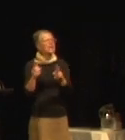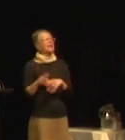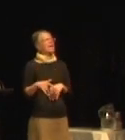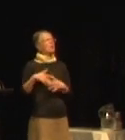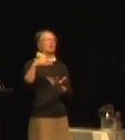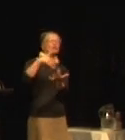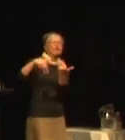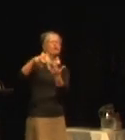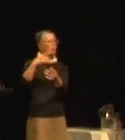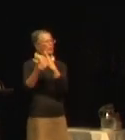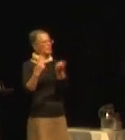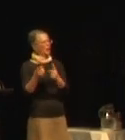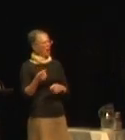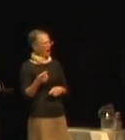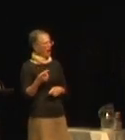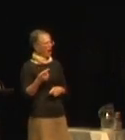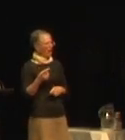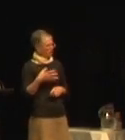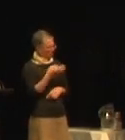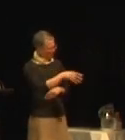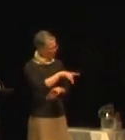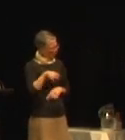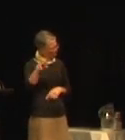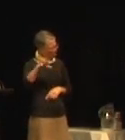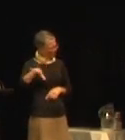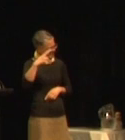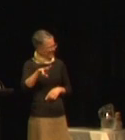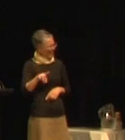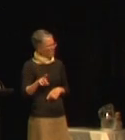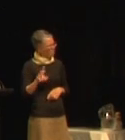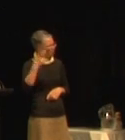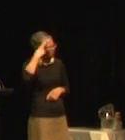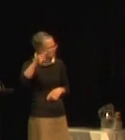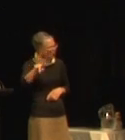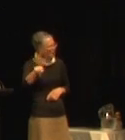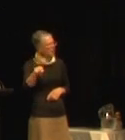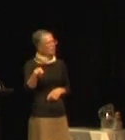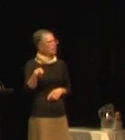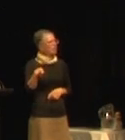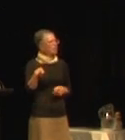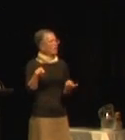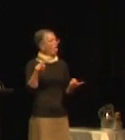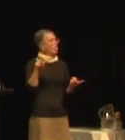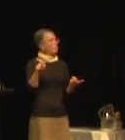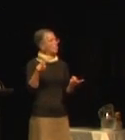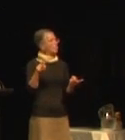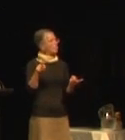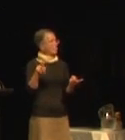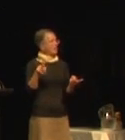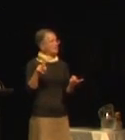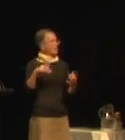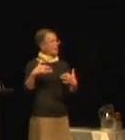other. What's it called? They had no idea what it was called. They go there every day after school. The teacher told me afterward, it's their public library.